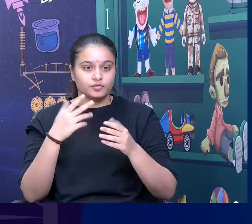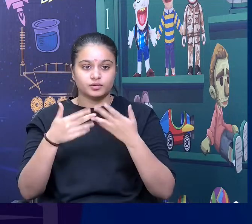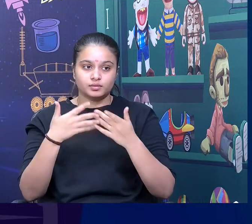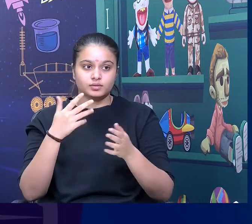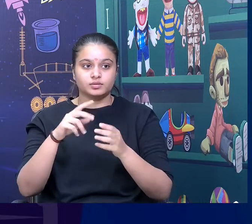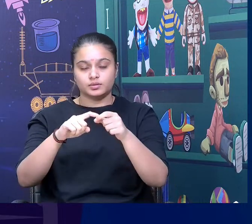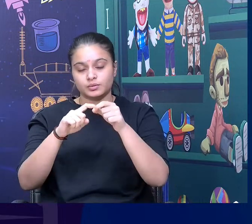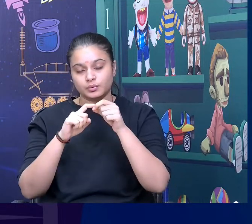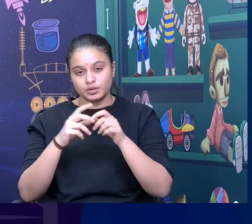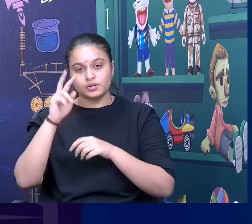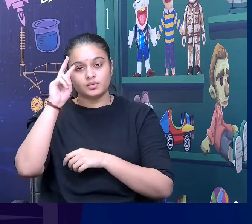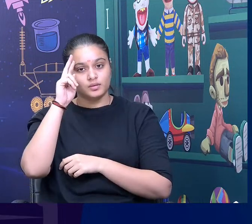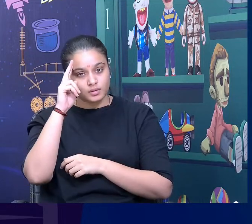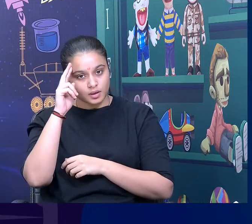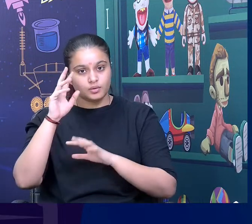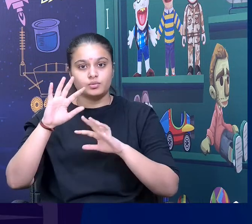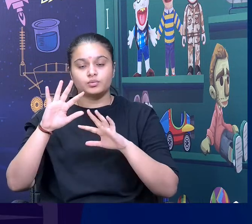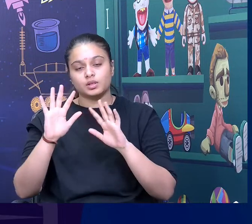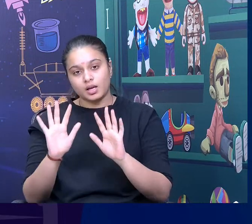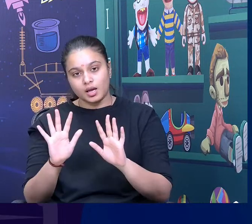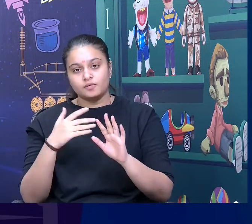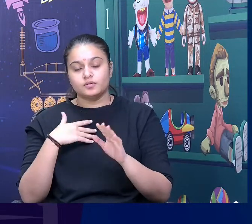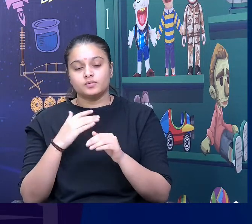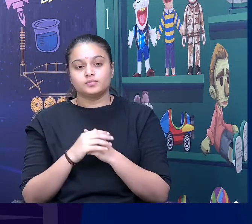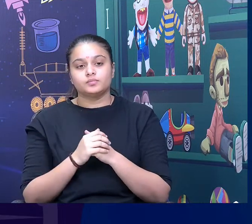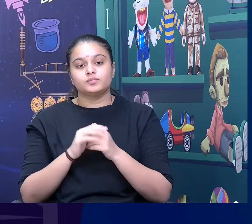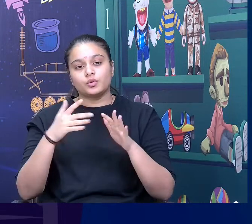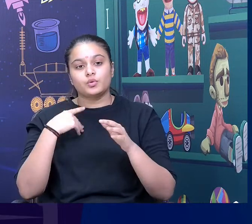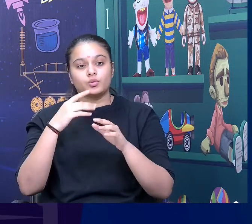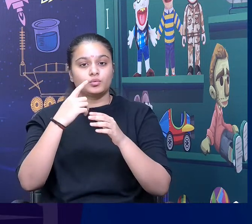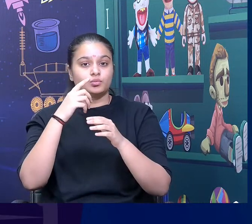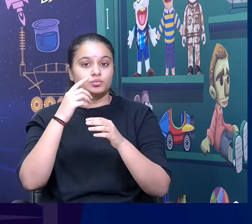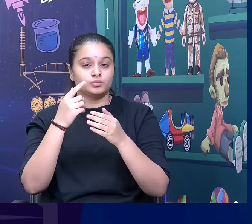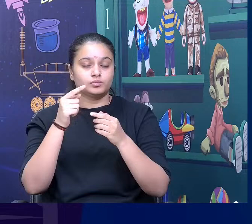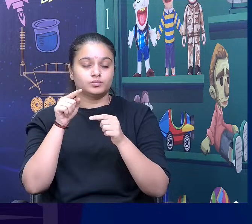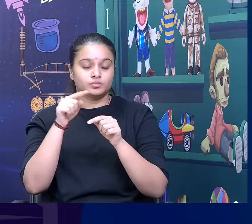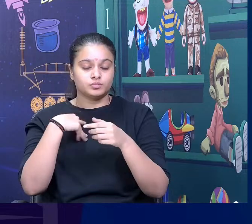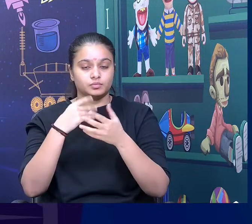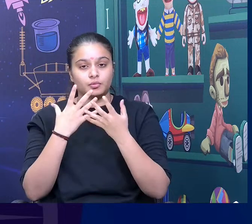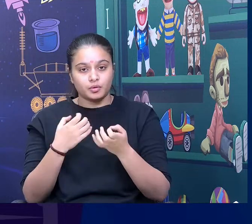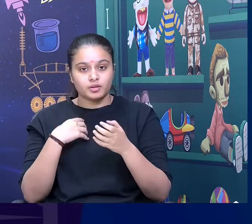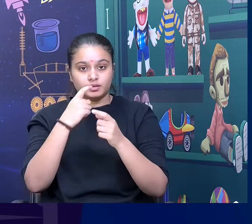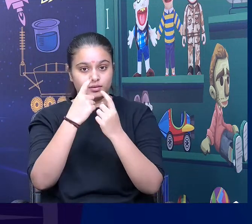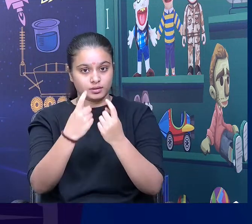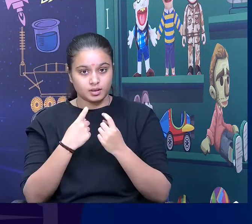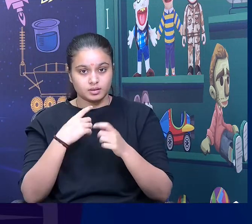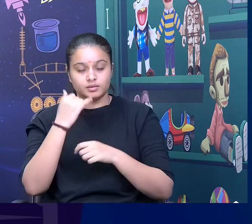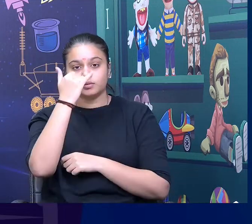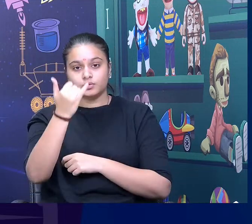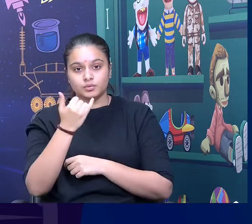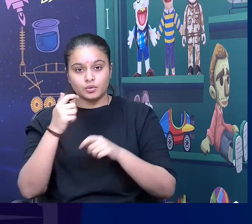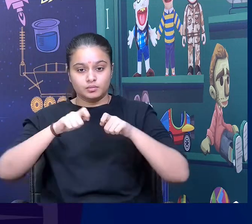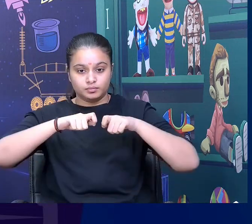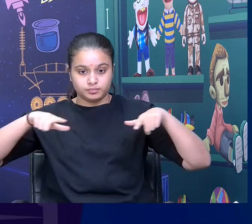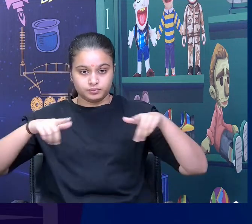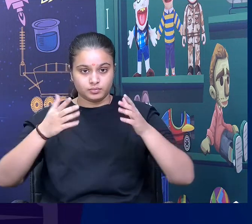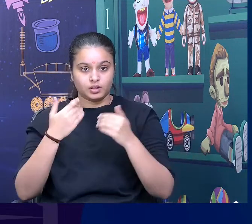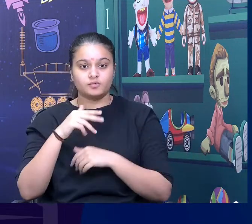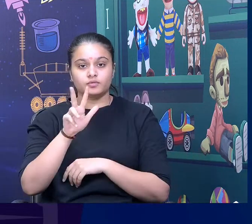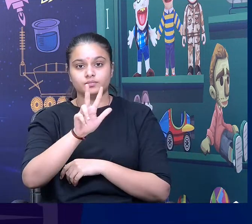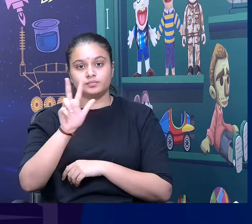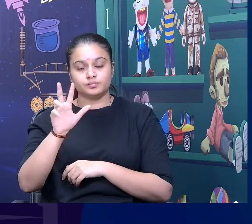query between the session, if you have any questions for us and you want to ask us, so the phone numbers are flashing on your screen, which